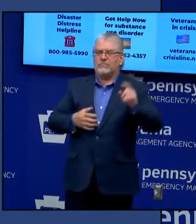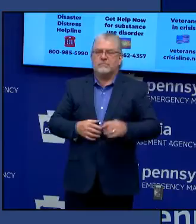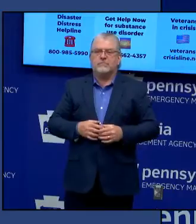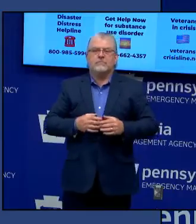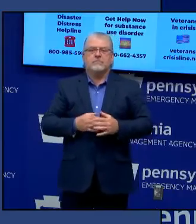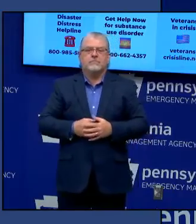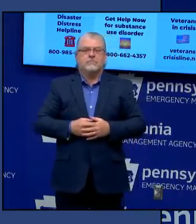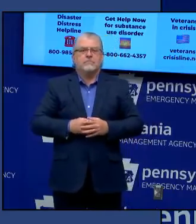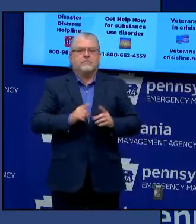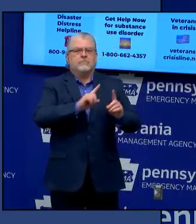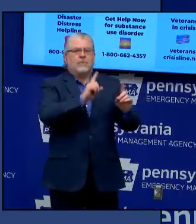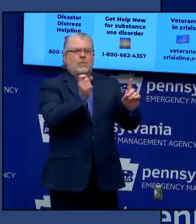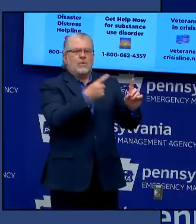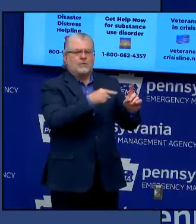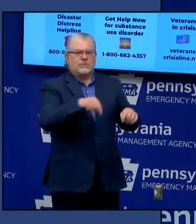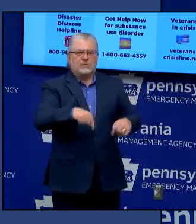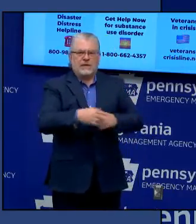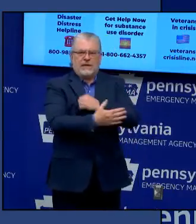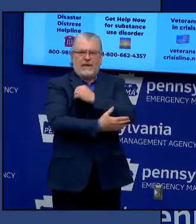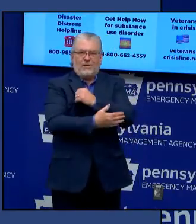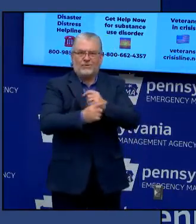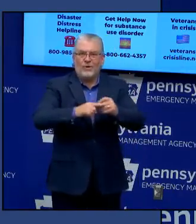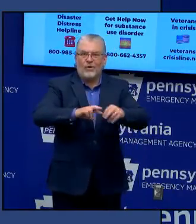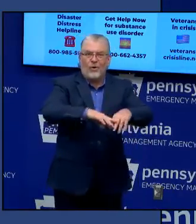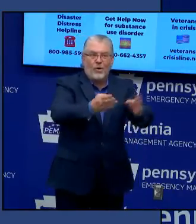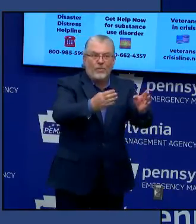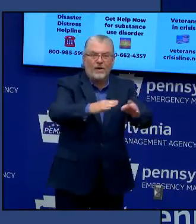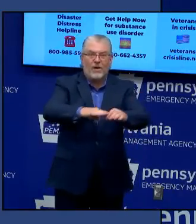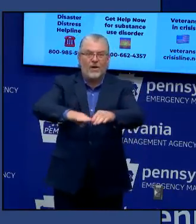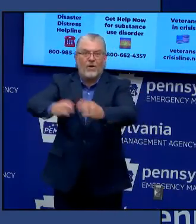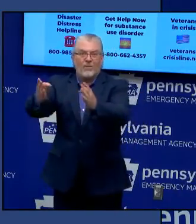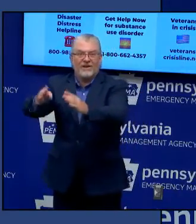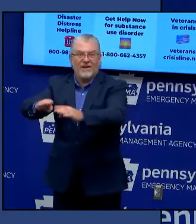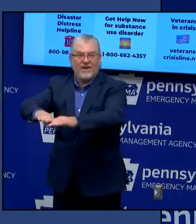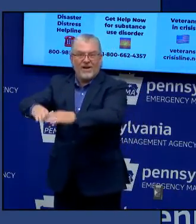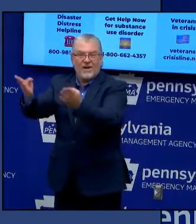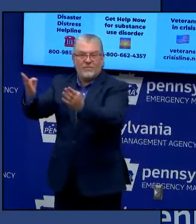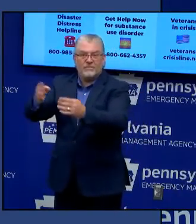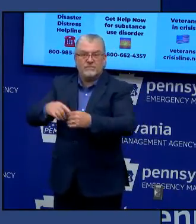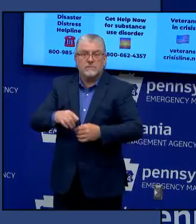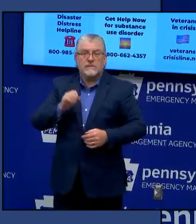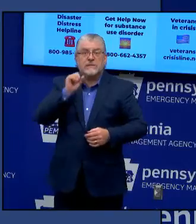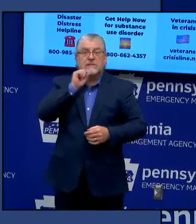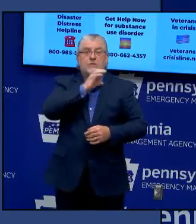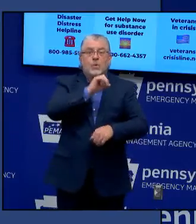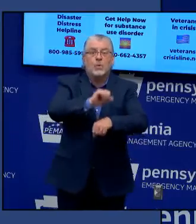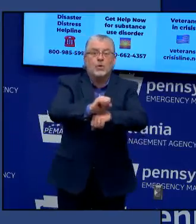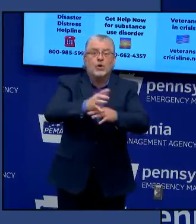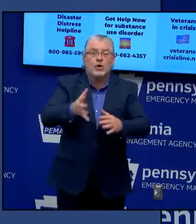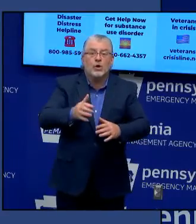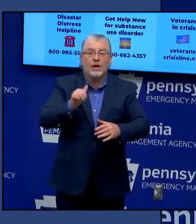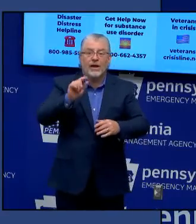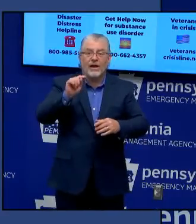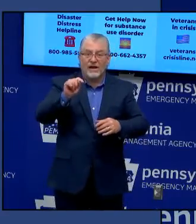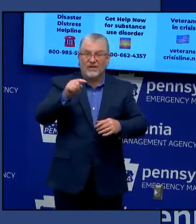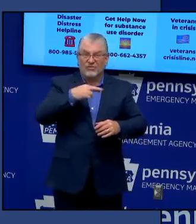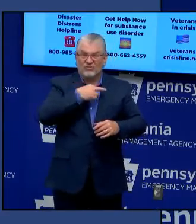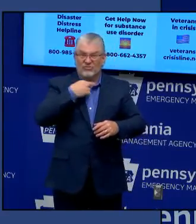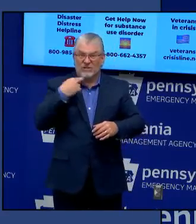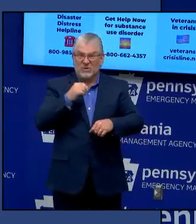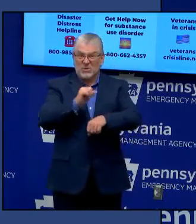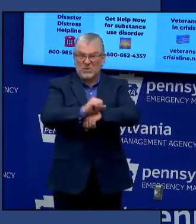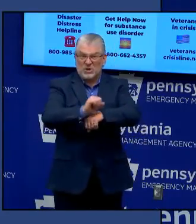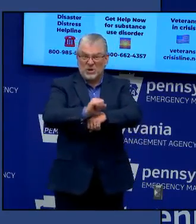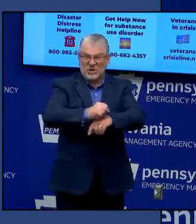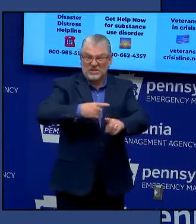counties reopen, will elderly and at-risk workers be required to return to work? And will the state offer any guidance to physicians